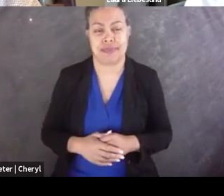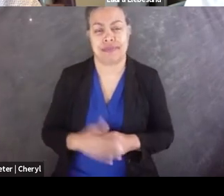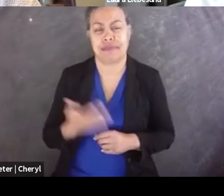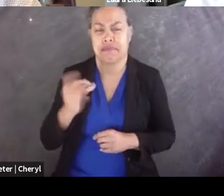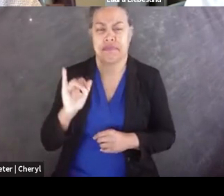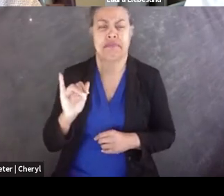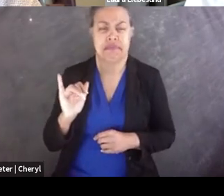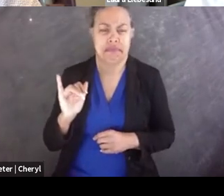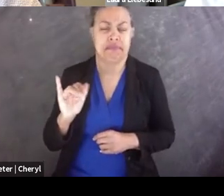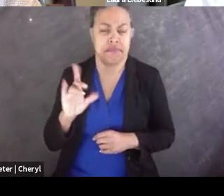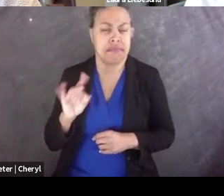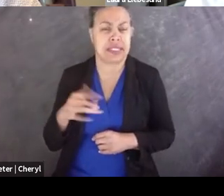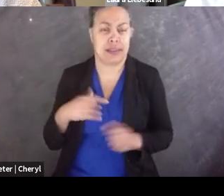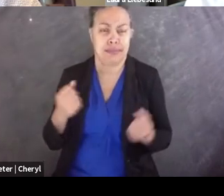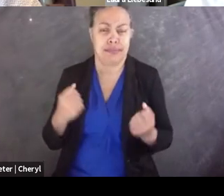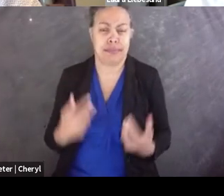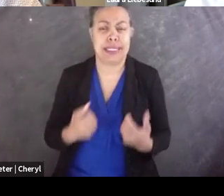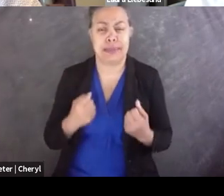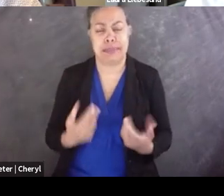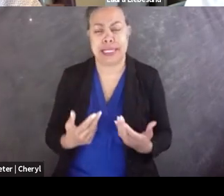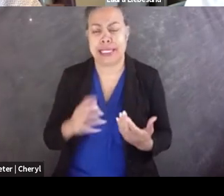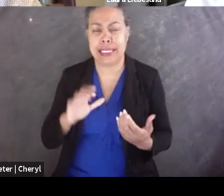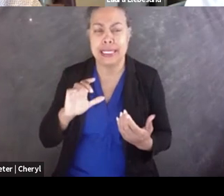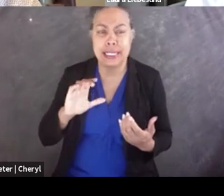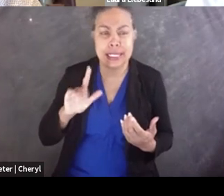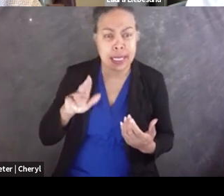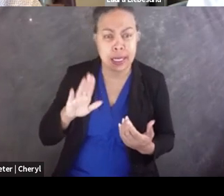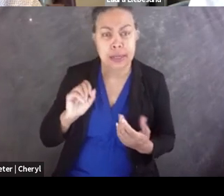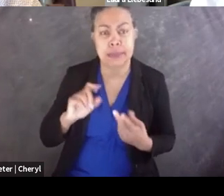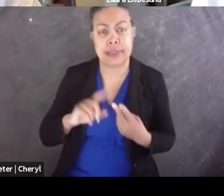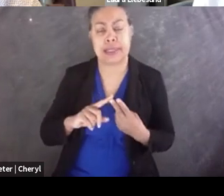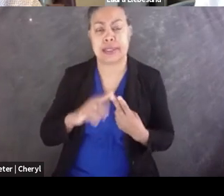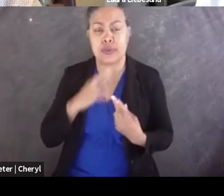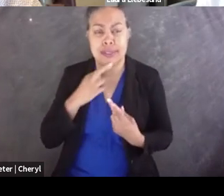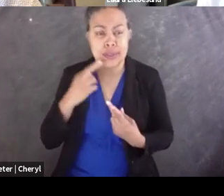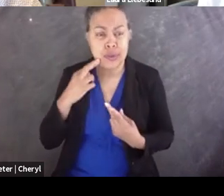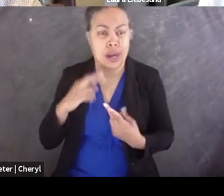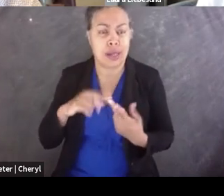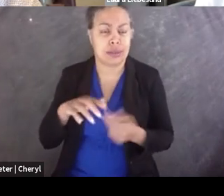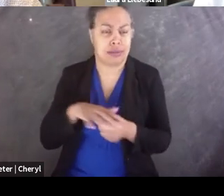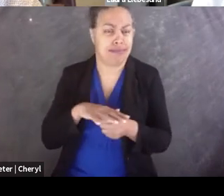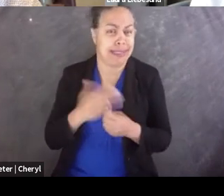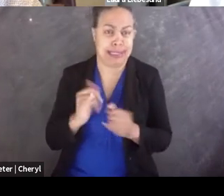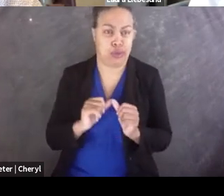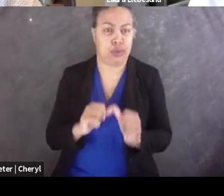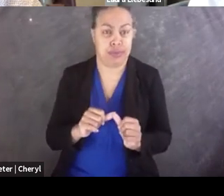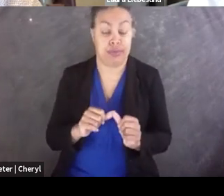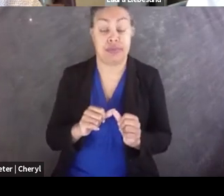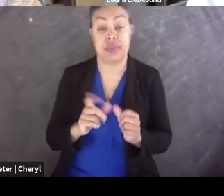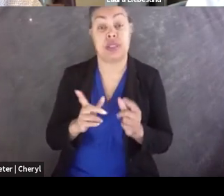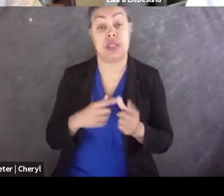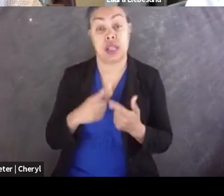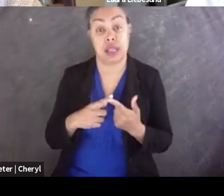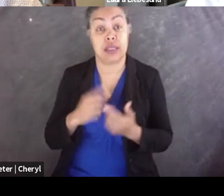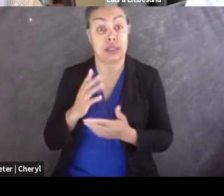There were a significant number of clubs and restaurants in the area, and then there were some